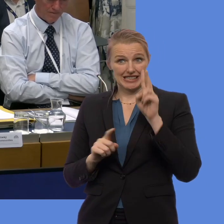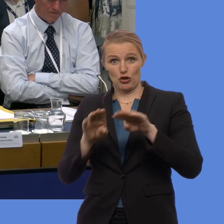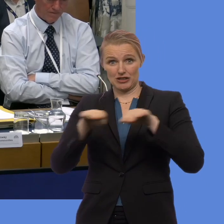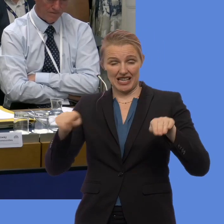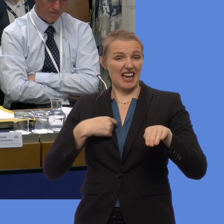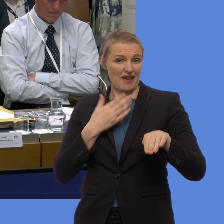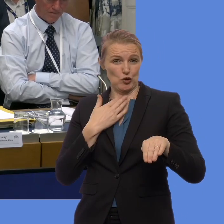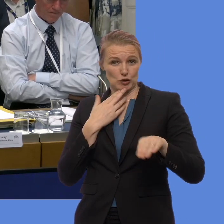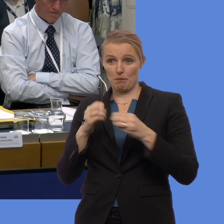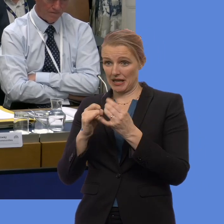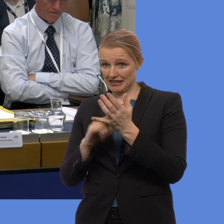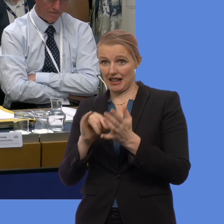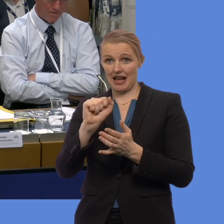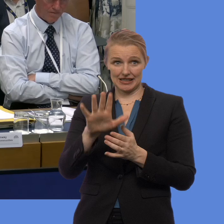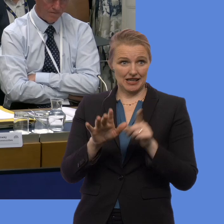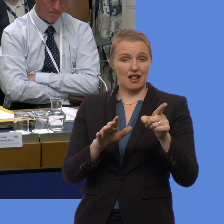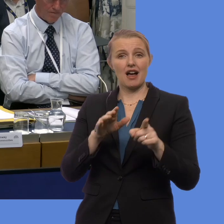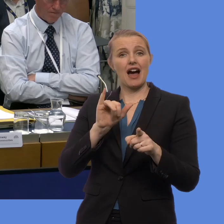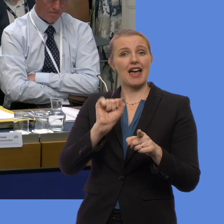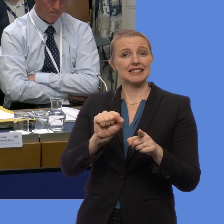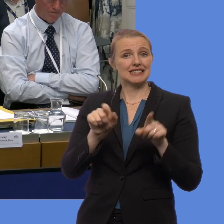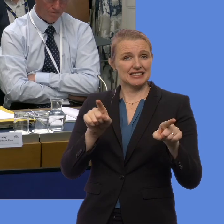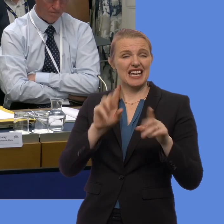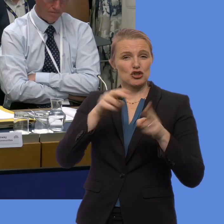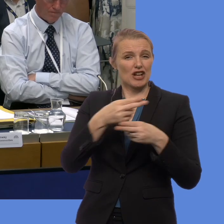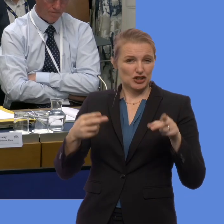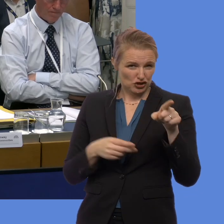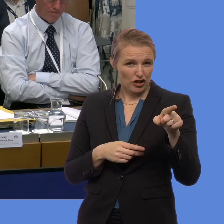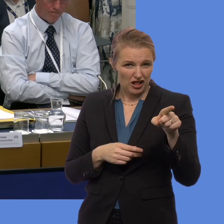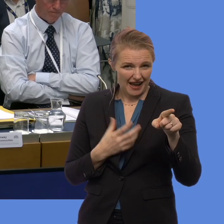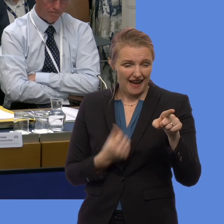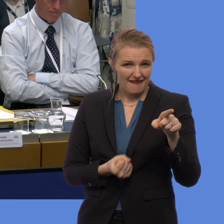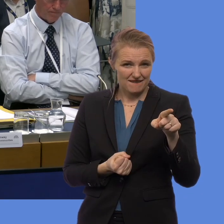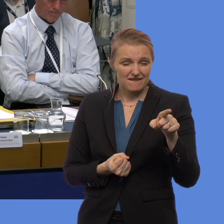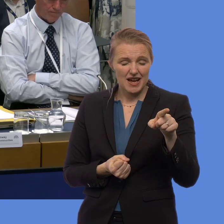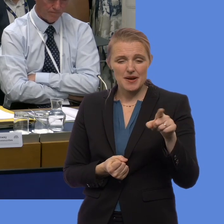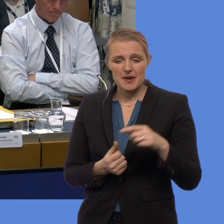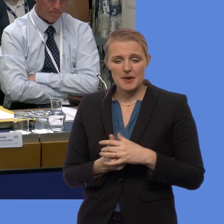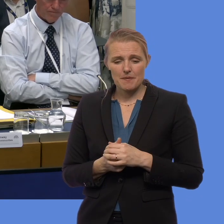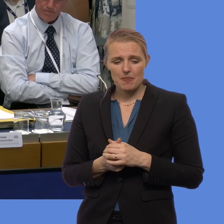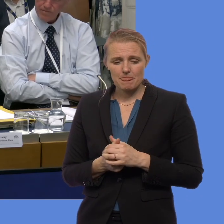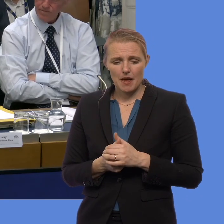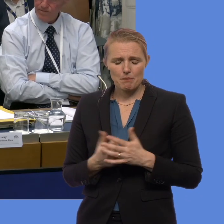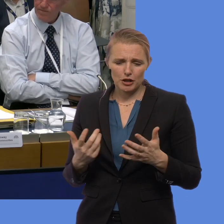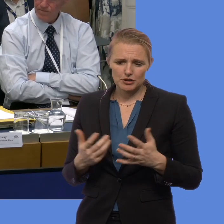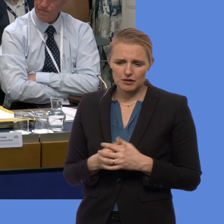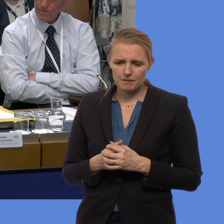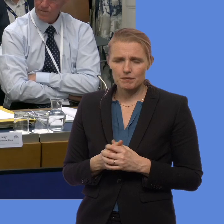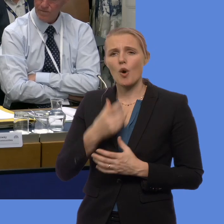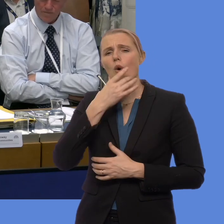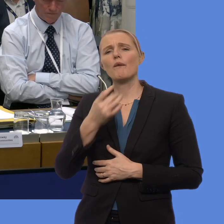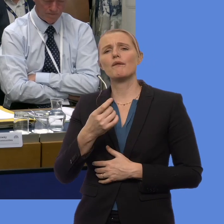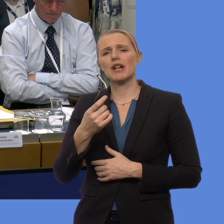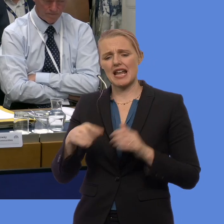have BSL, ISL and Gustuno International. But regarding, I think, hopefully one of the things